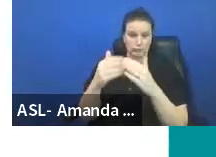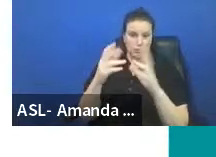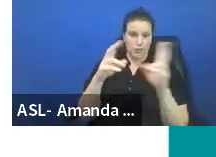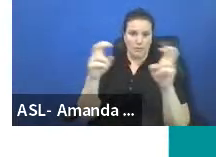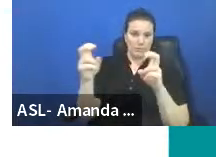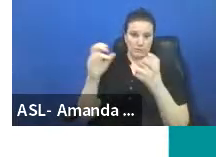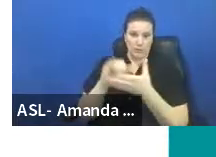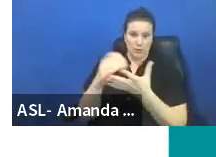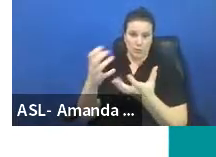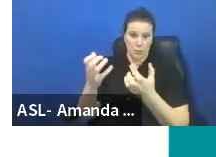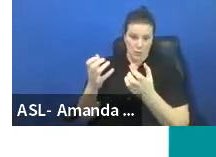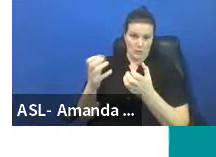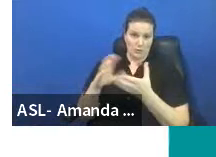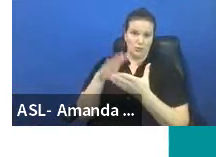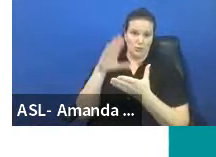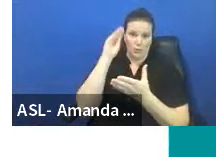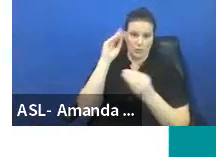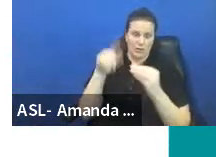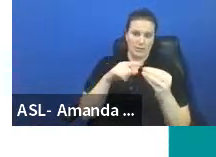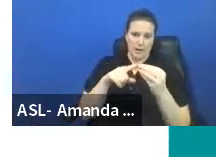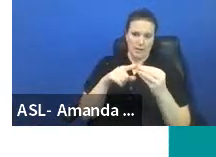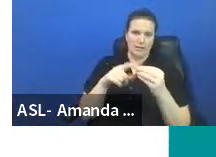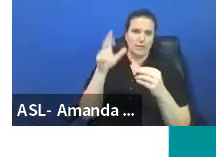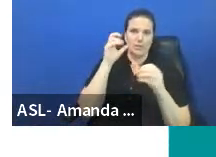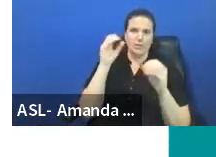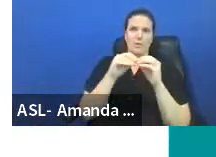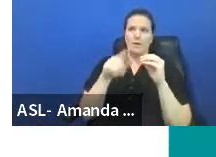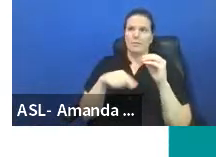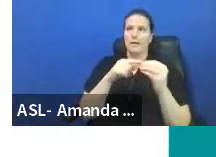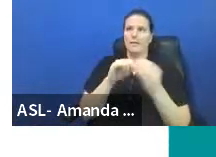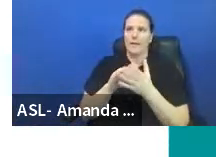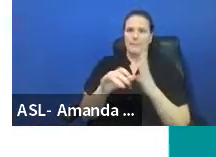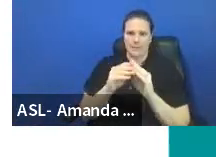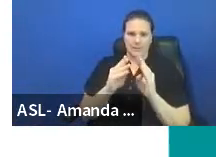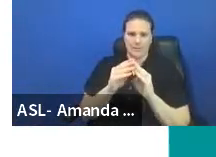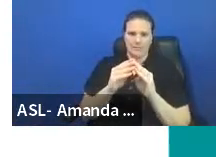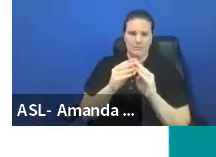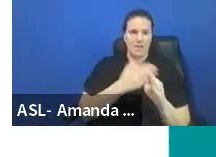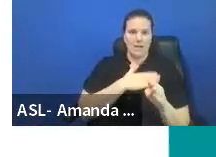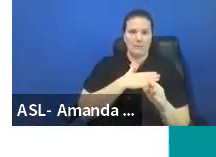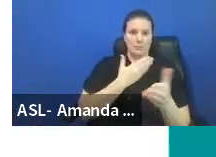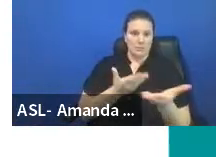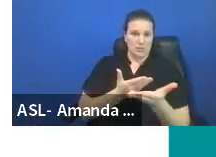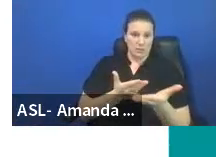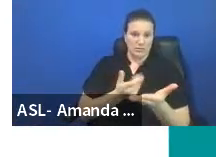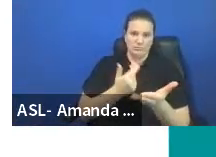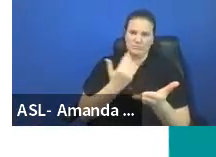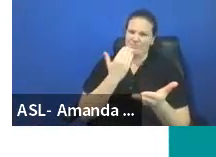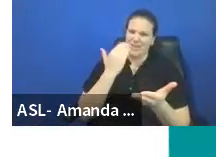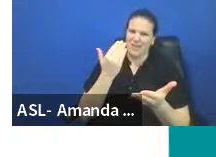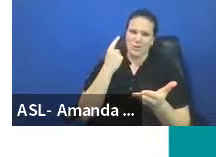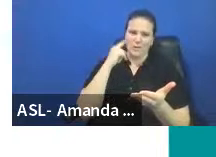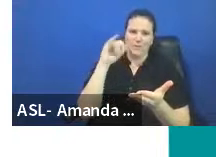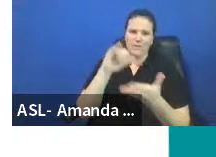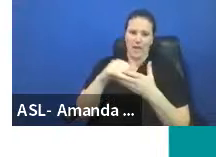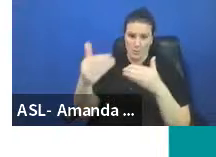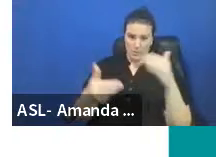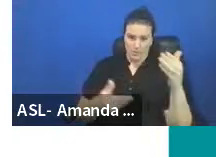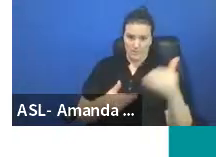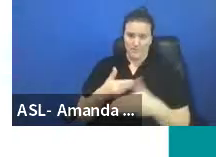that y'all want to learn about and hear more about in these meetings. So happy to be here and thank you for the welcome.